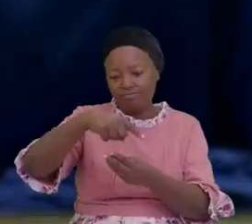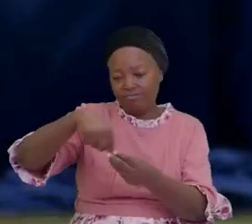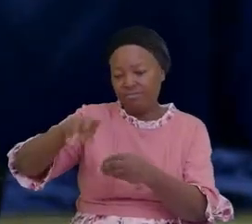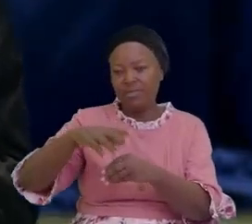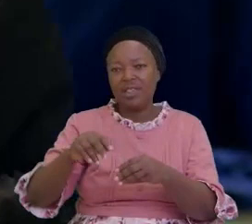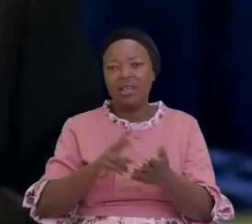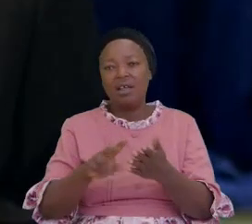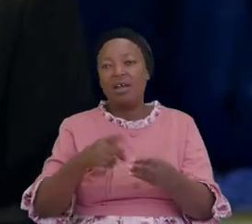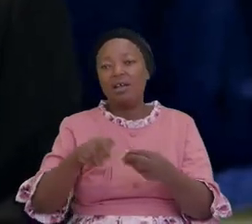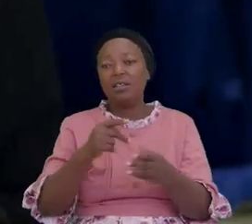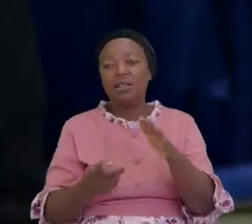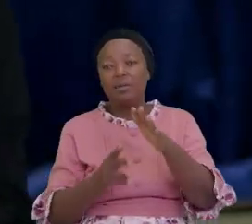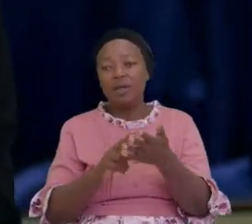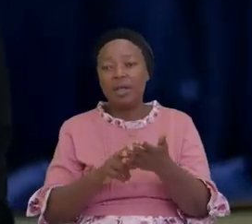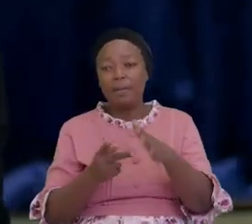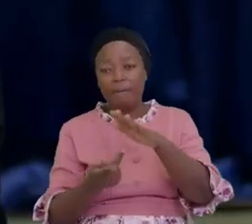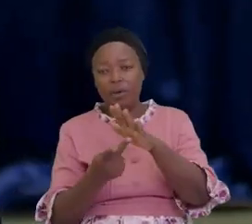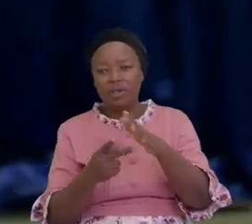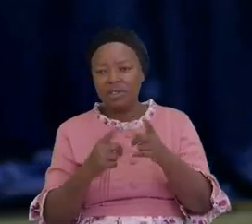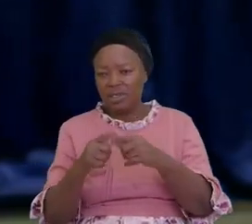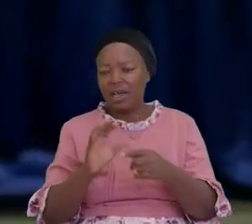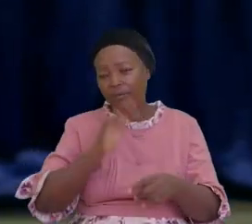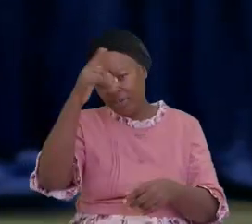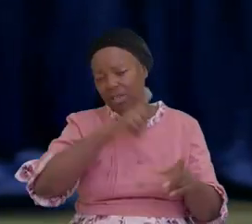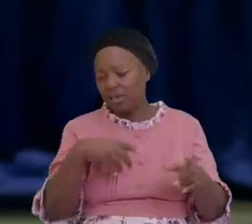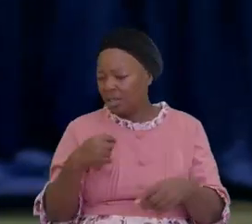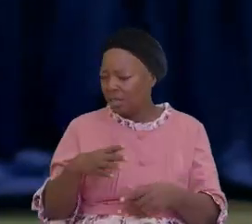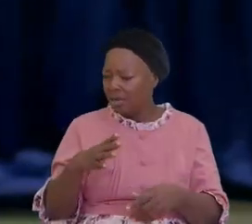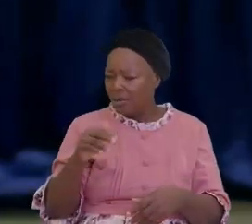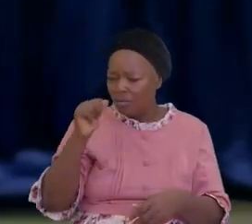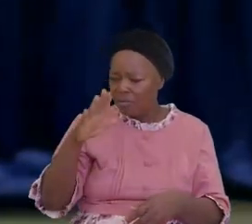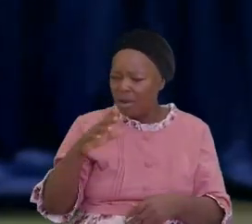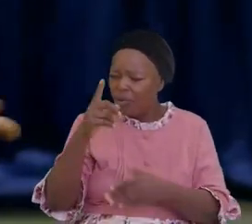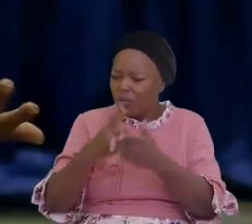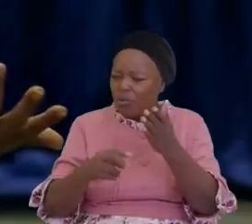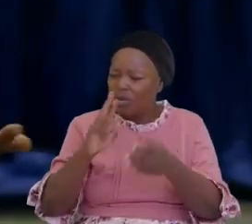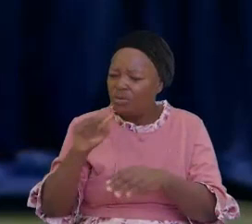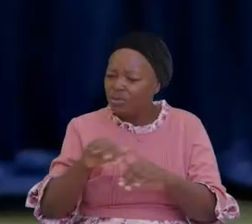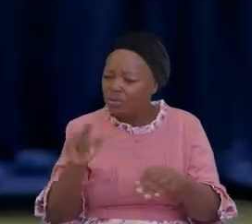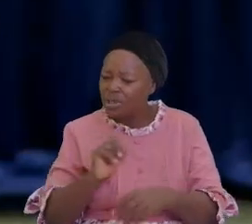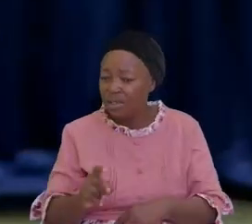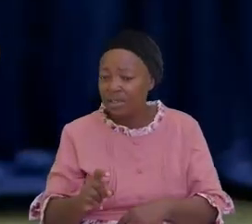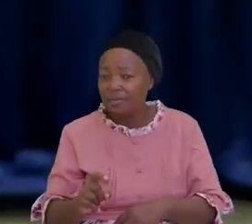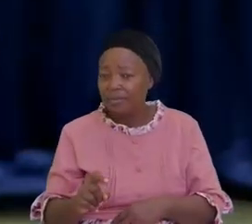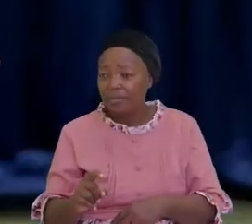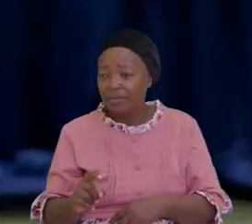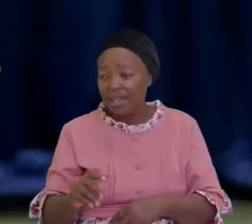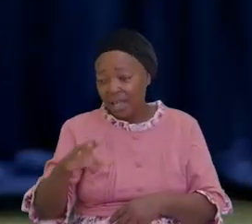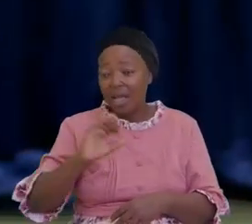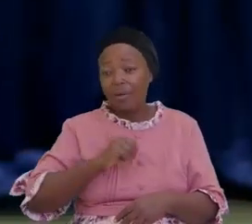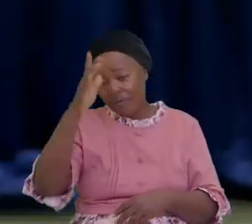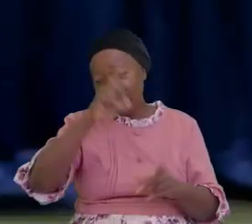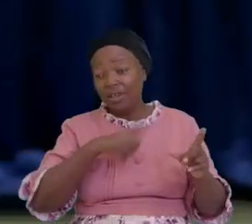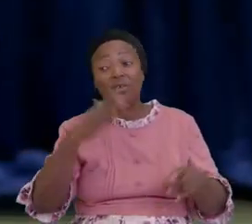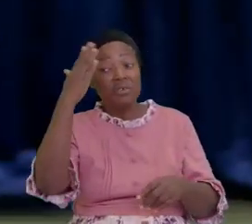I said, madam, what are you doing? I knew, but I acted, you know, I told you I was a young man at that